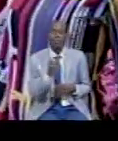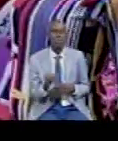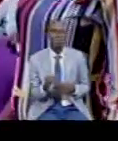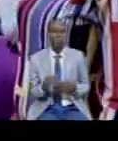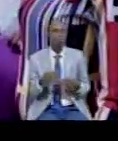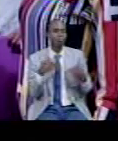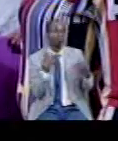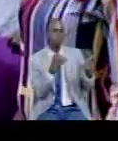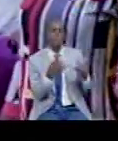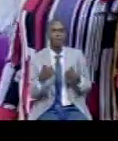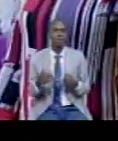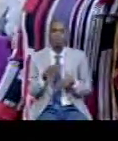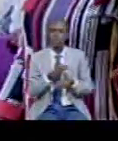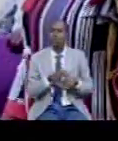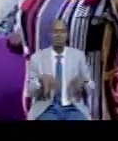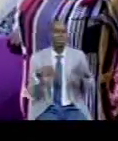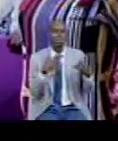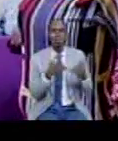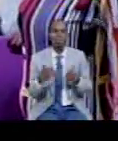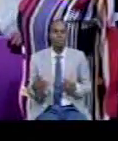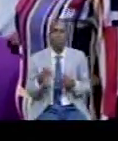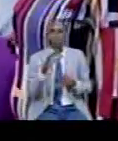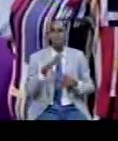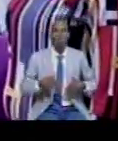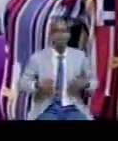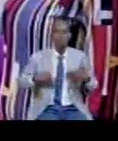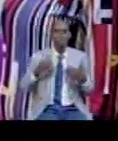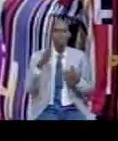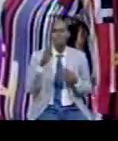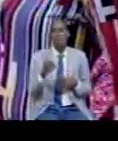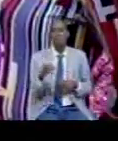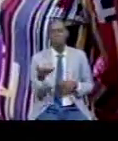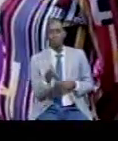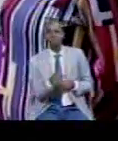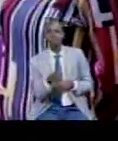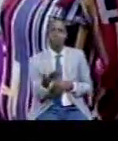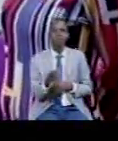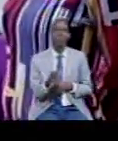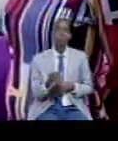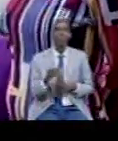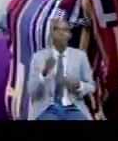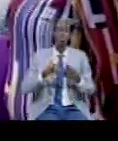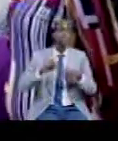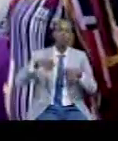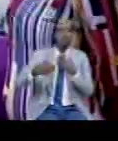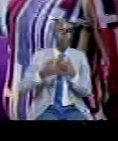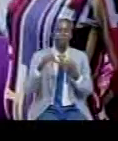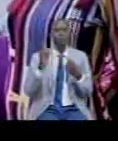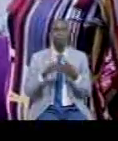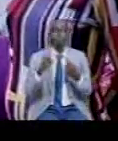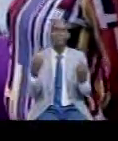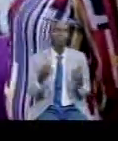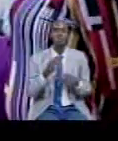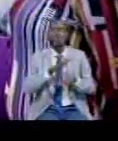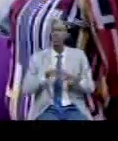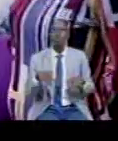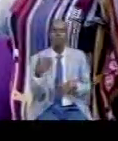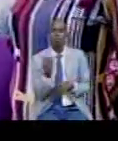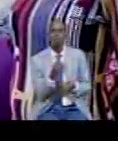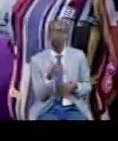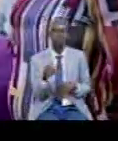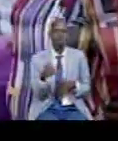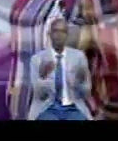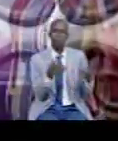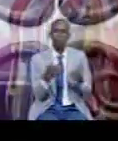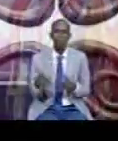gambling. Don't gamble your life by compromising to go back into sin. Don't gamble your